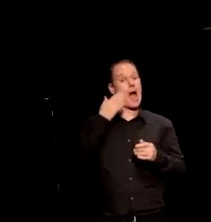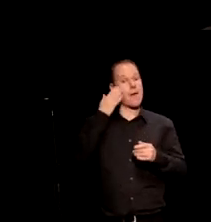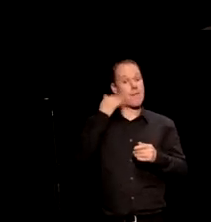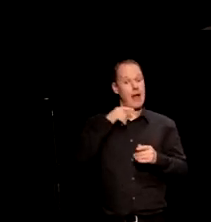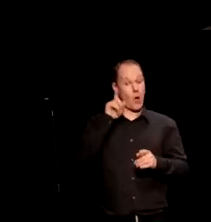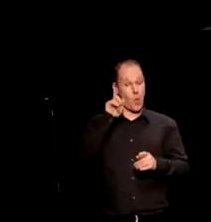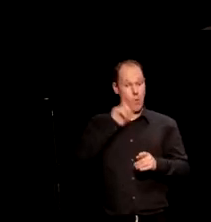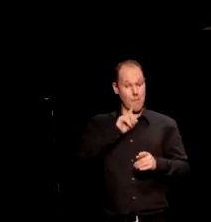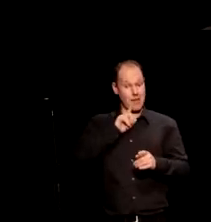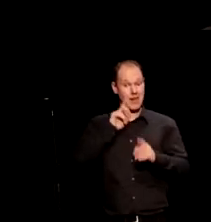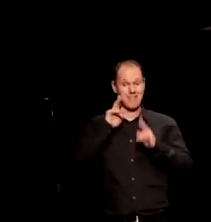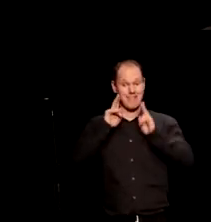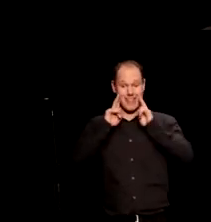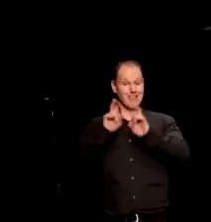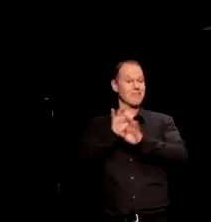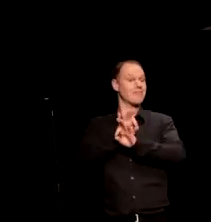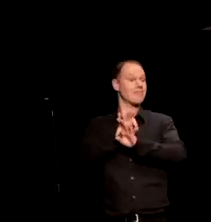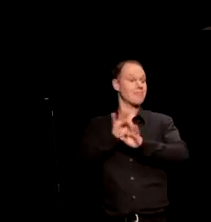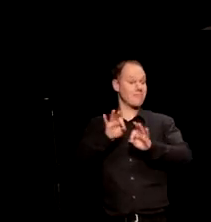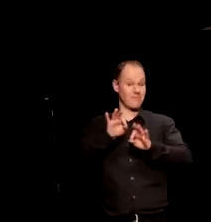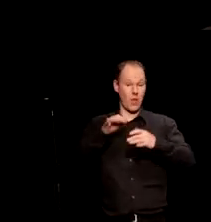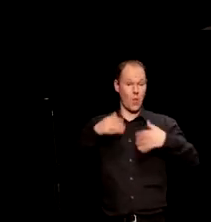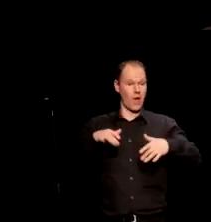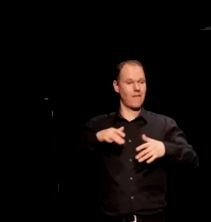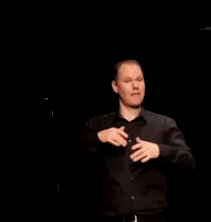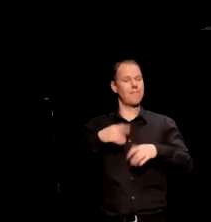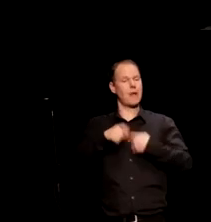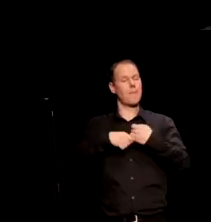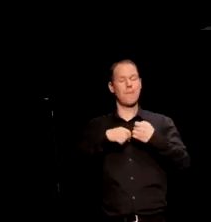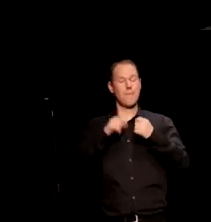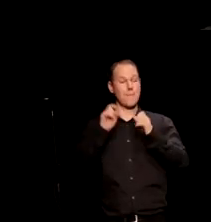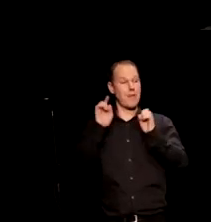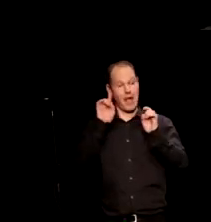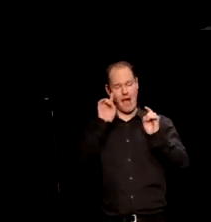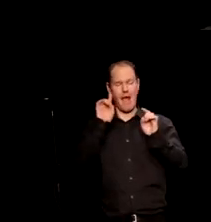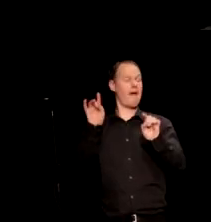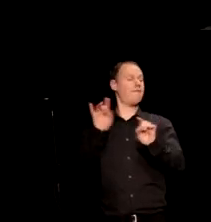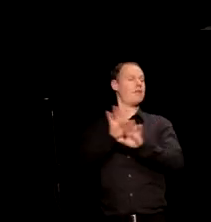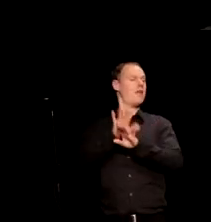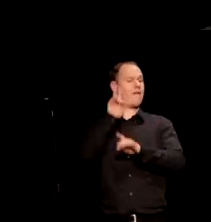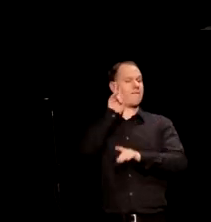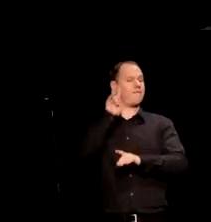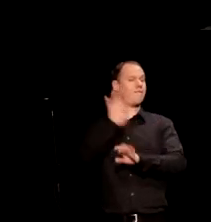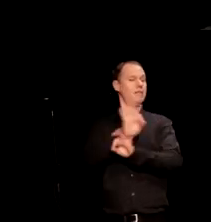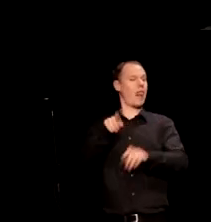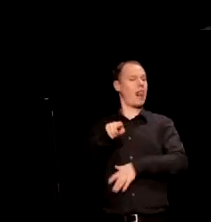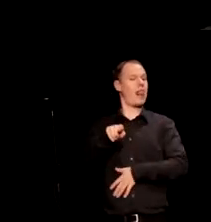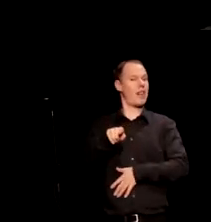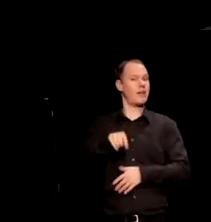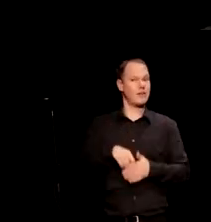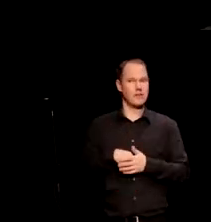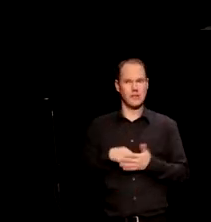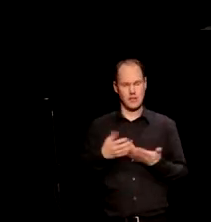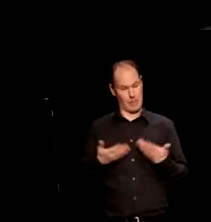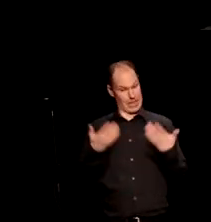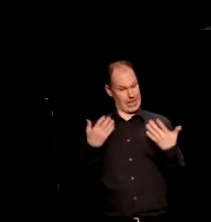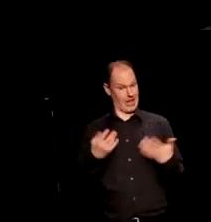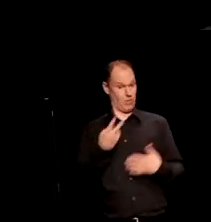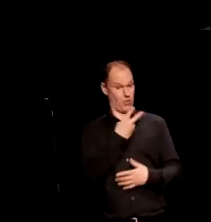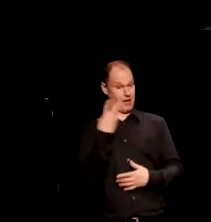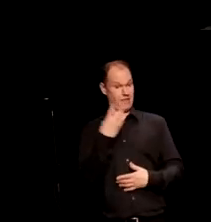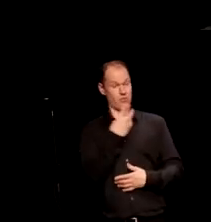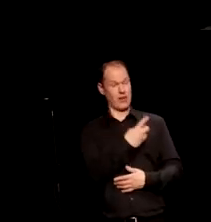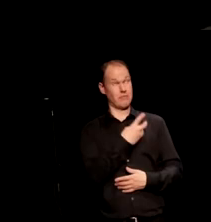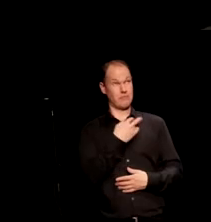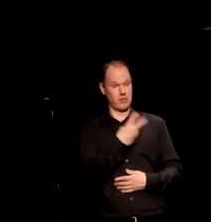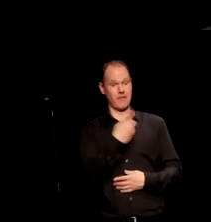is astounding. Mm-hmm. So how might we best, in the contemporary, in the 21st century,